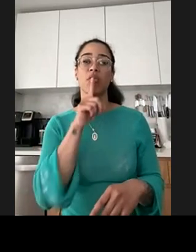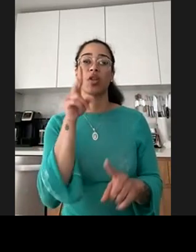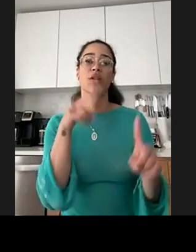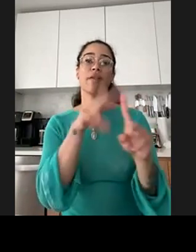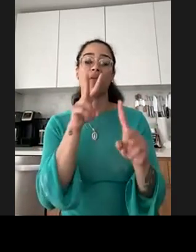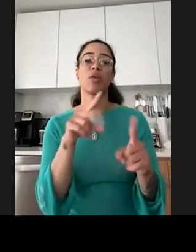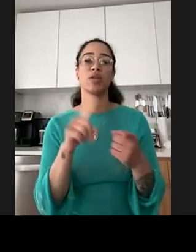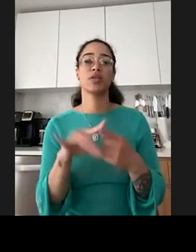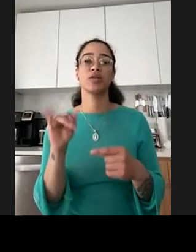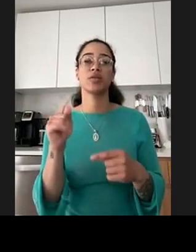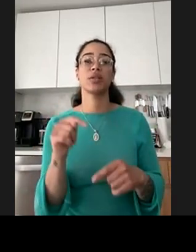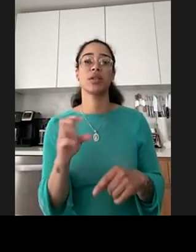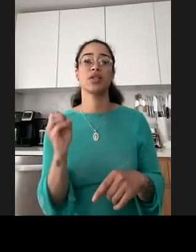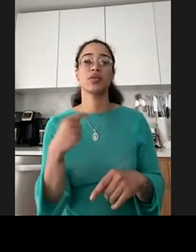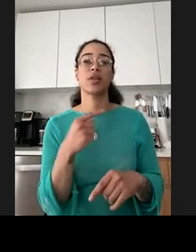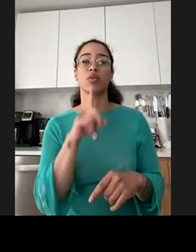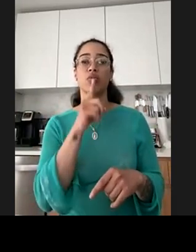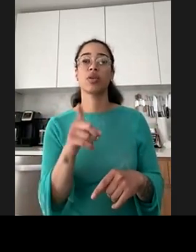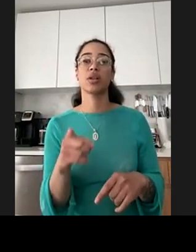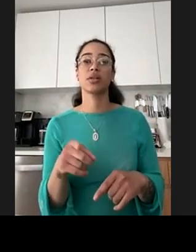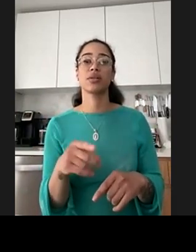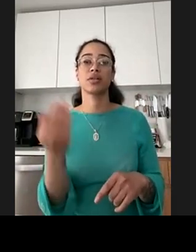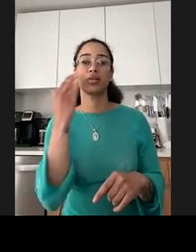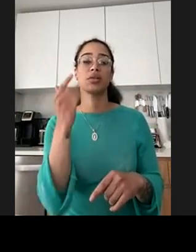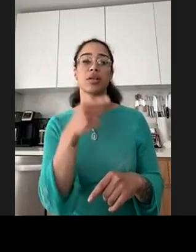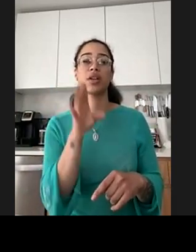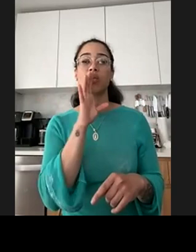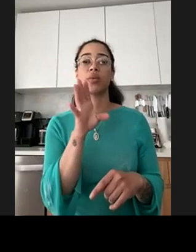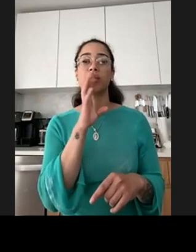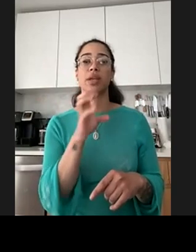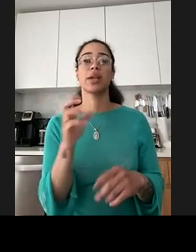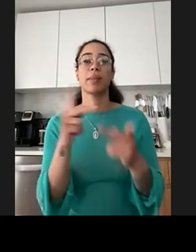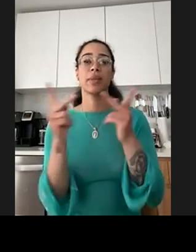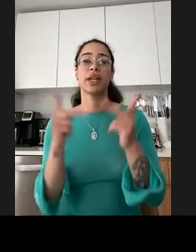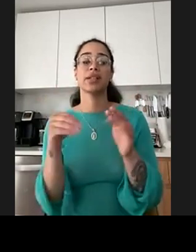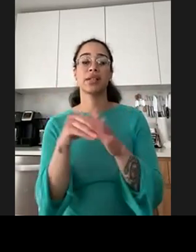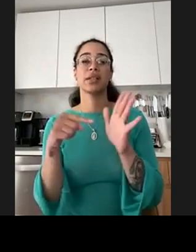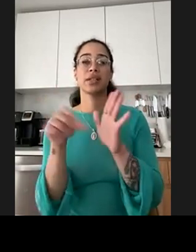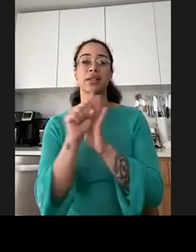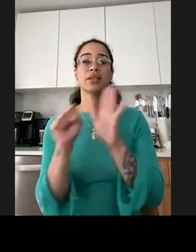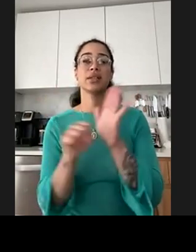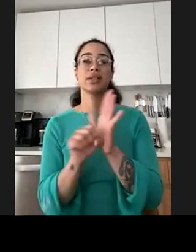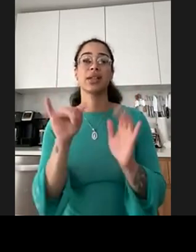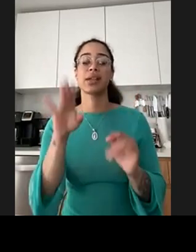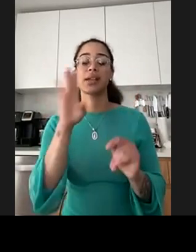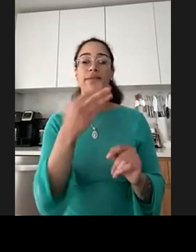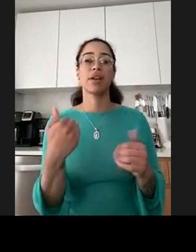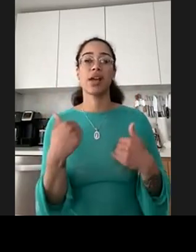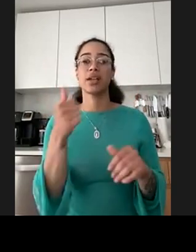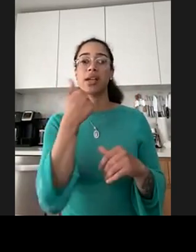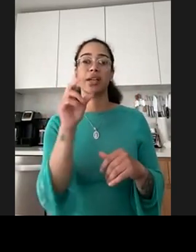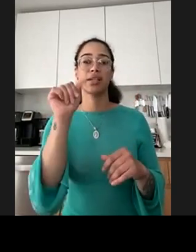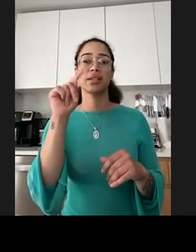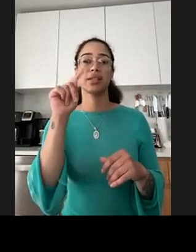it. We really, there's going to be places in this state we've never had any information about, any data